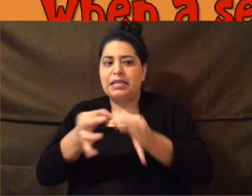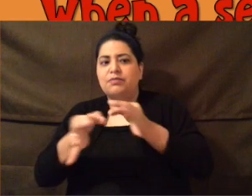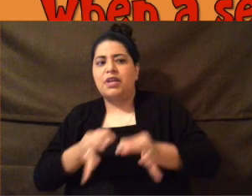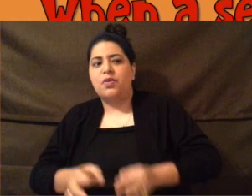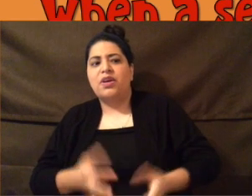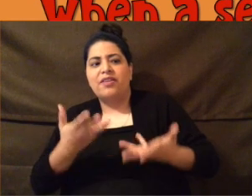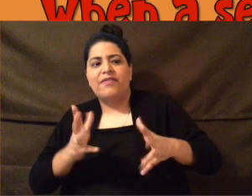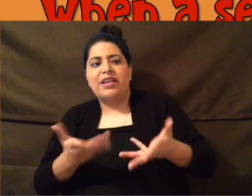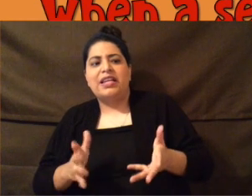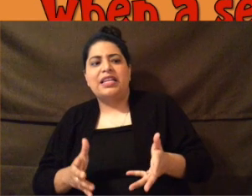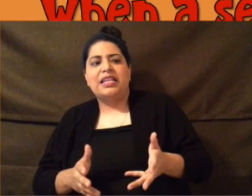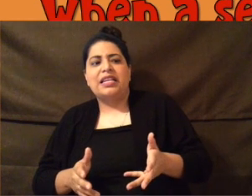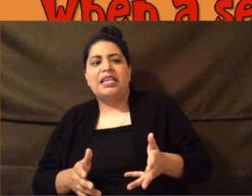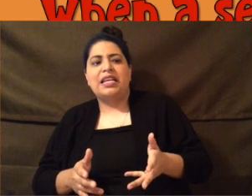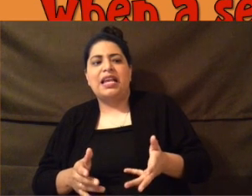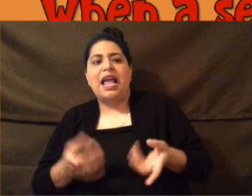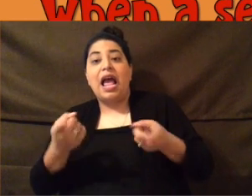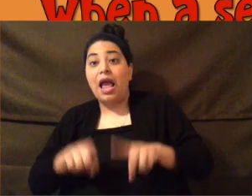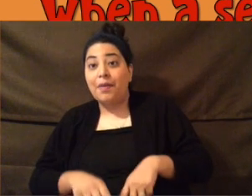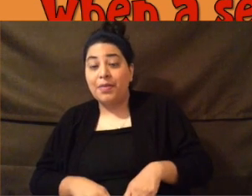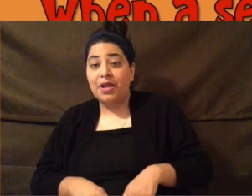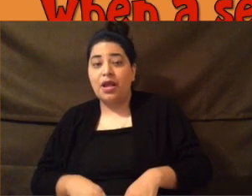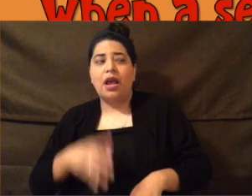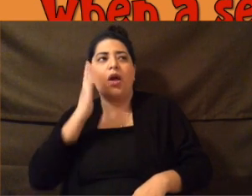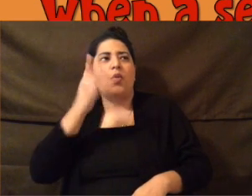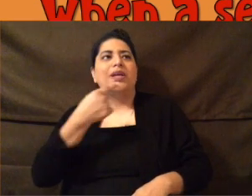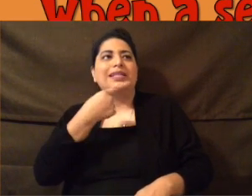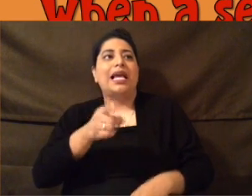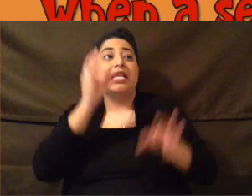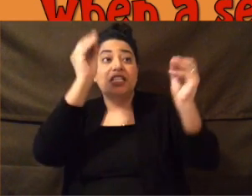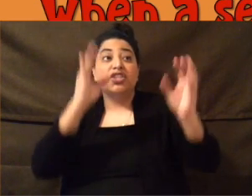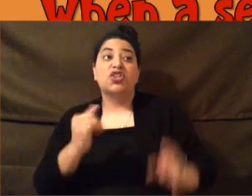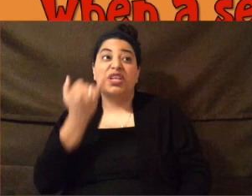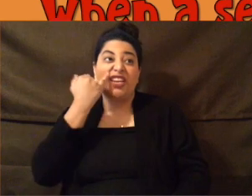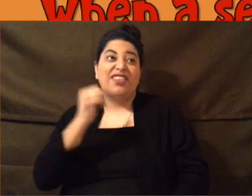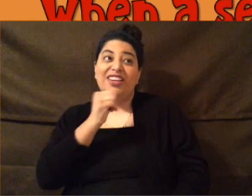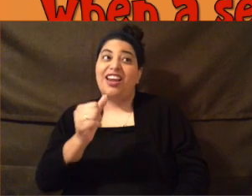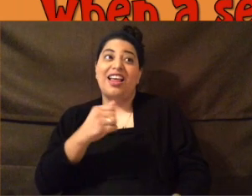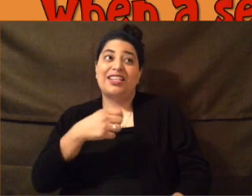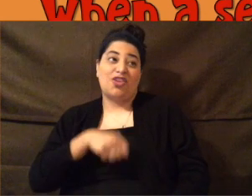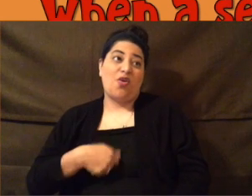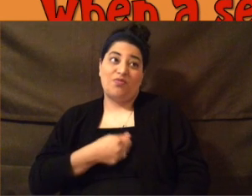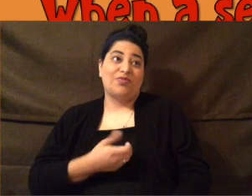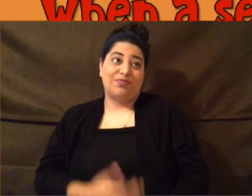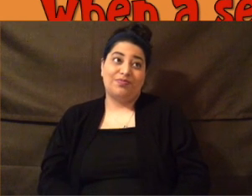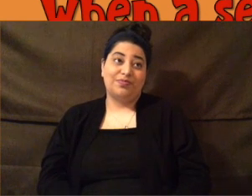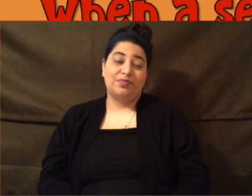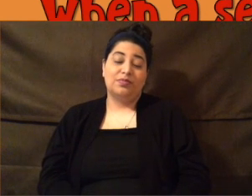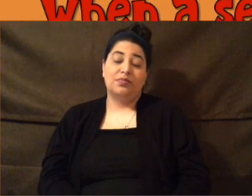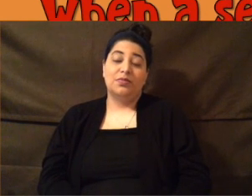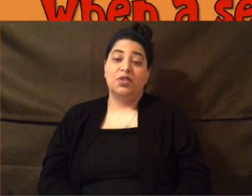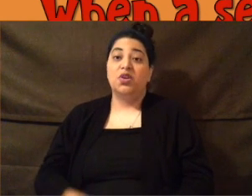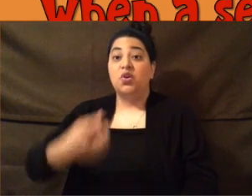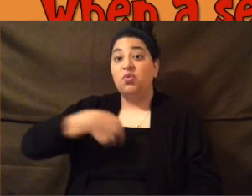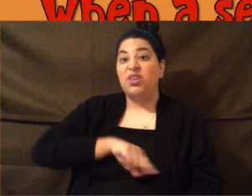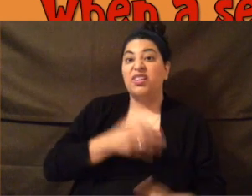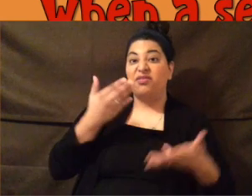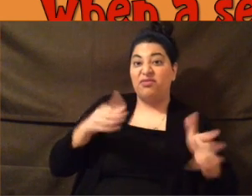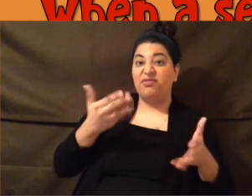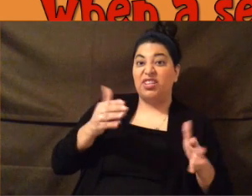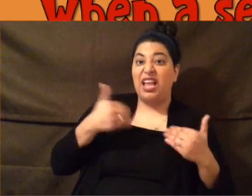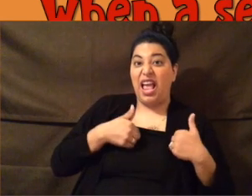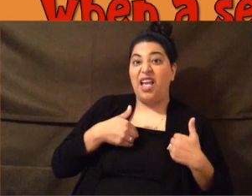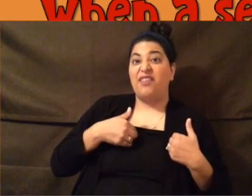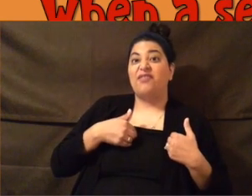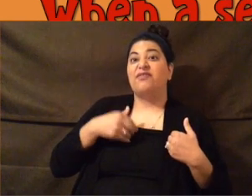end and it's explaining what has already happened. I'm going to tell the teacher unless you apologize. So